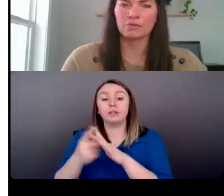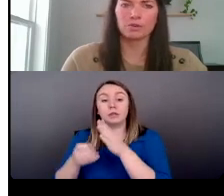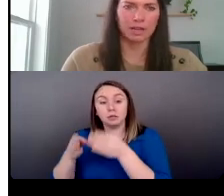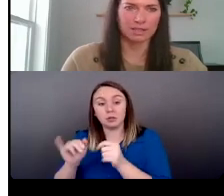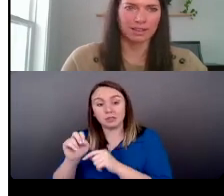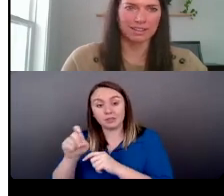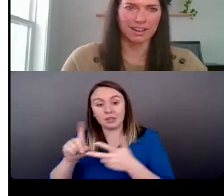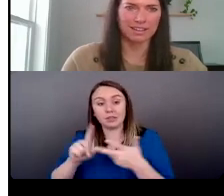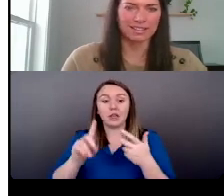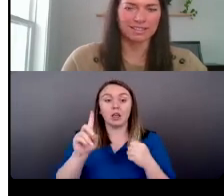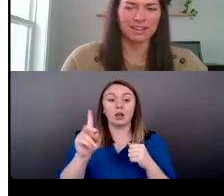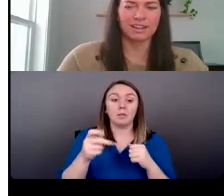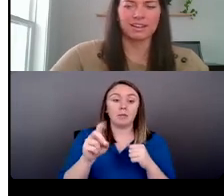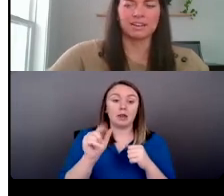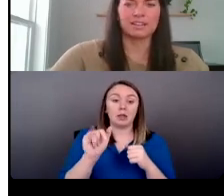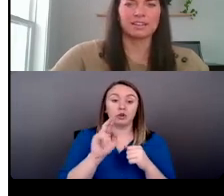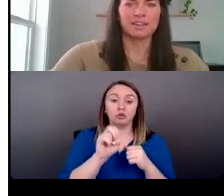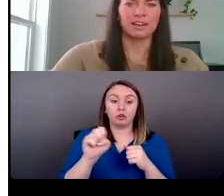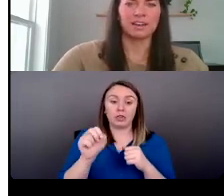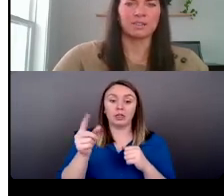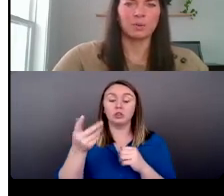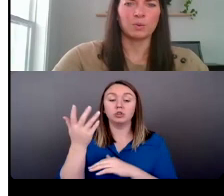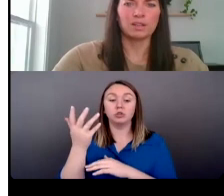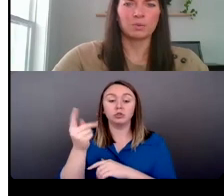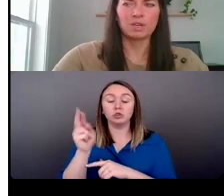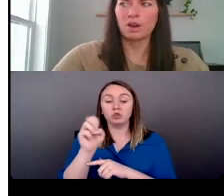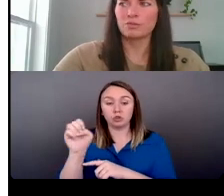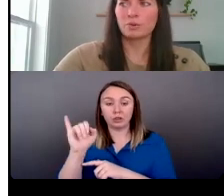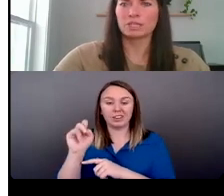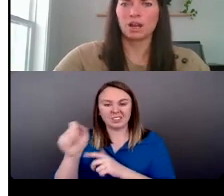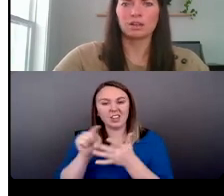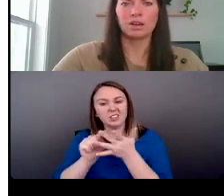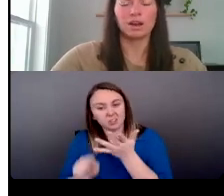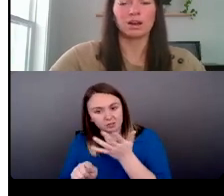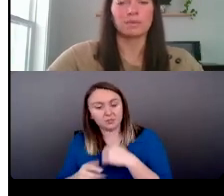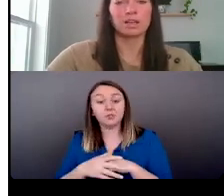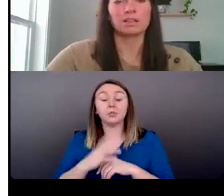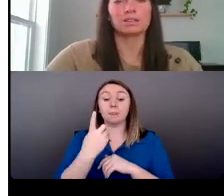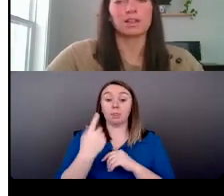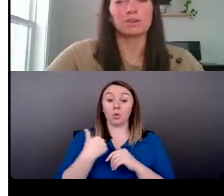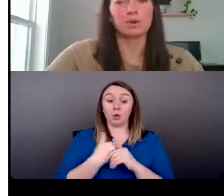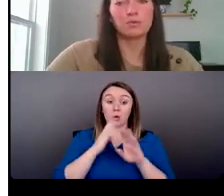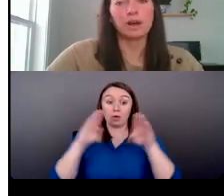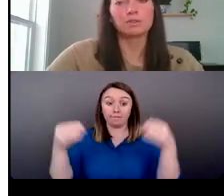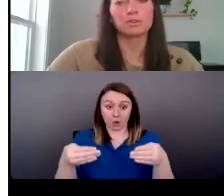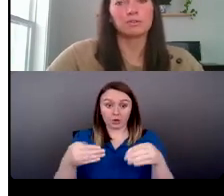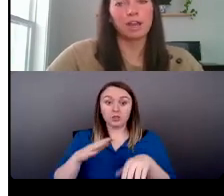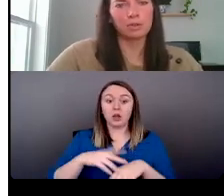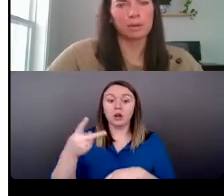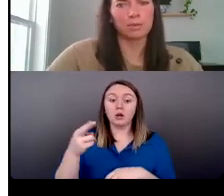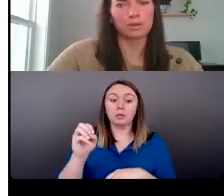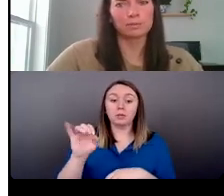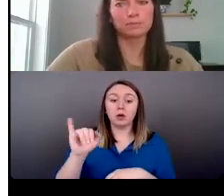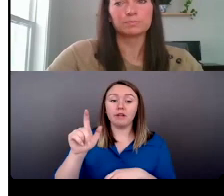and the forensic index. The one that we want to focus on is the profiles for